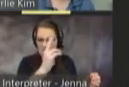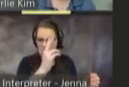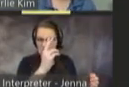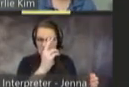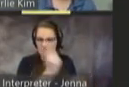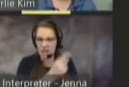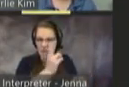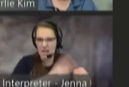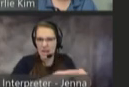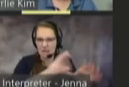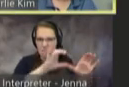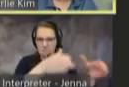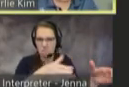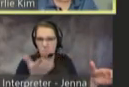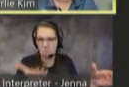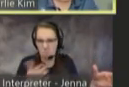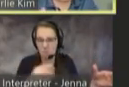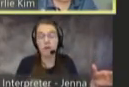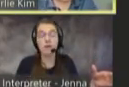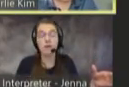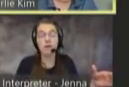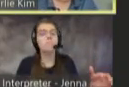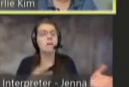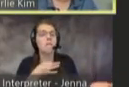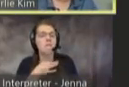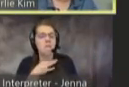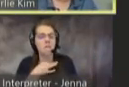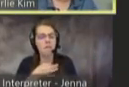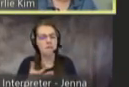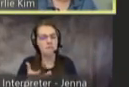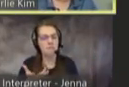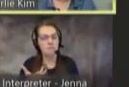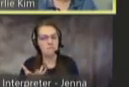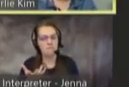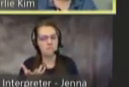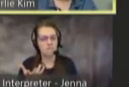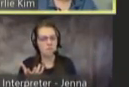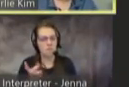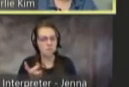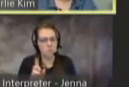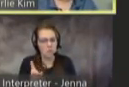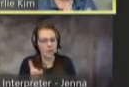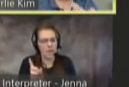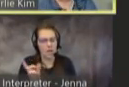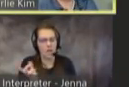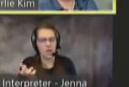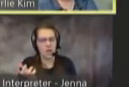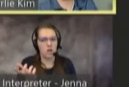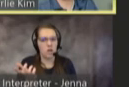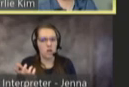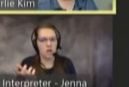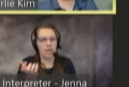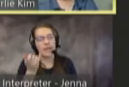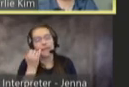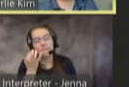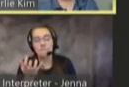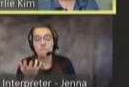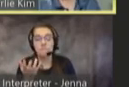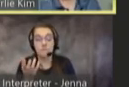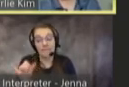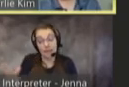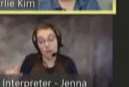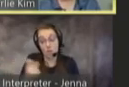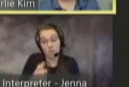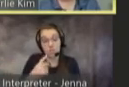wondering where is that line and delineation when it is for housing equity versus, and I